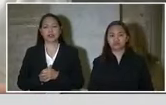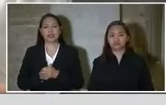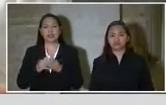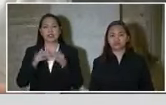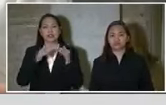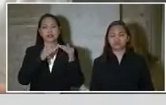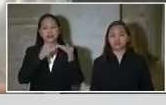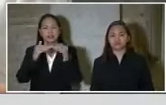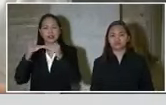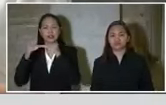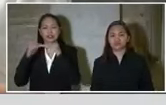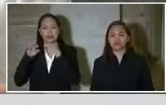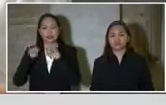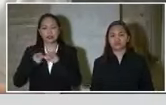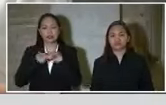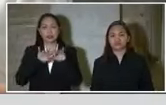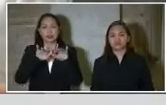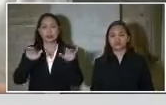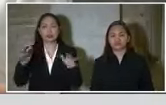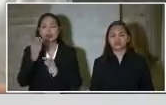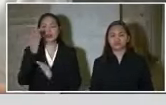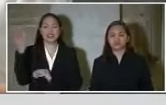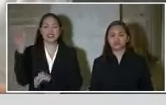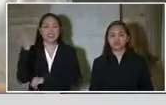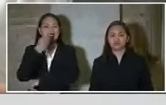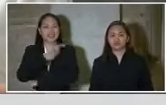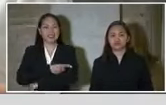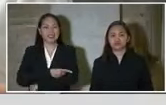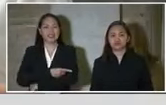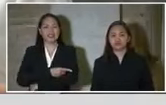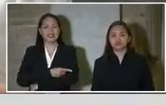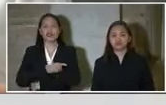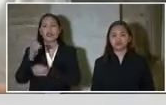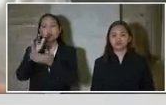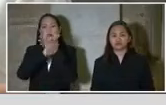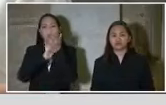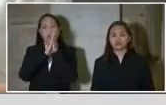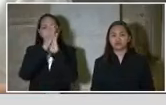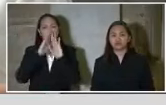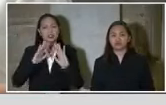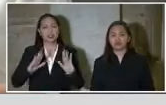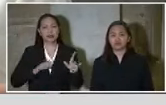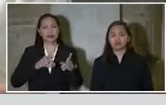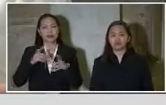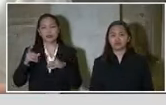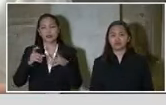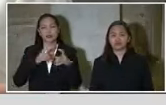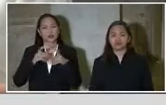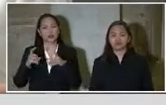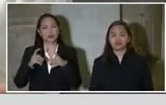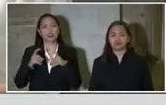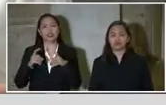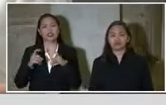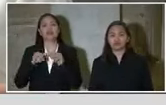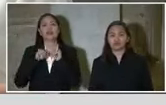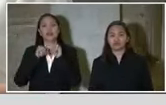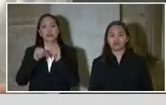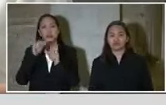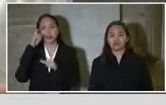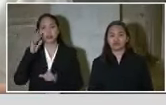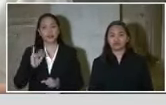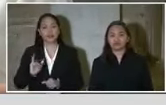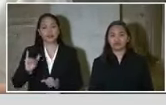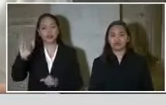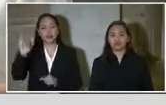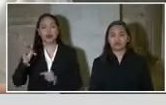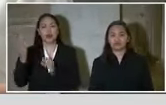Justice shall flower in his days, and profound peace till the moon be no more. May he rule